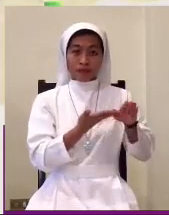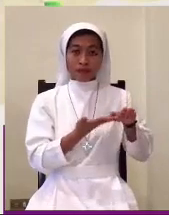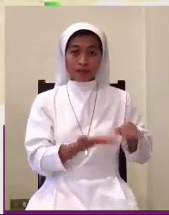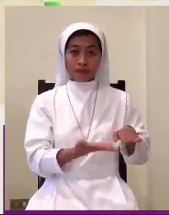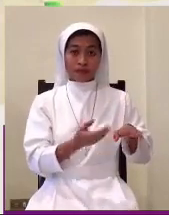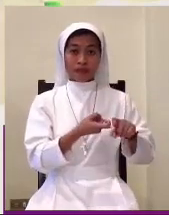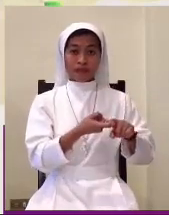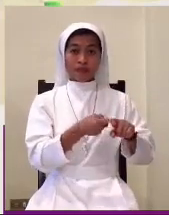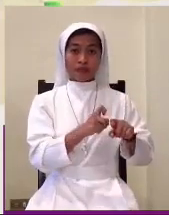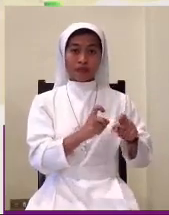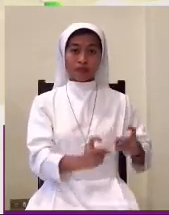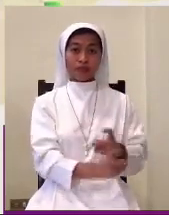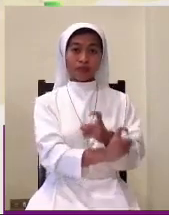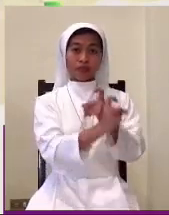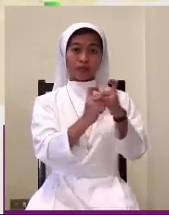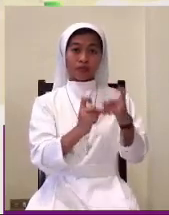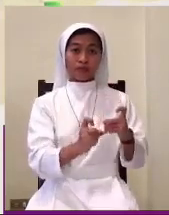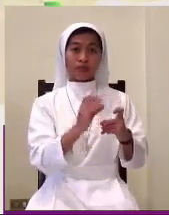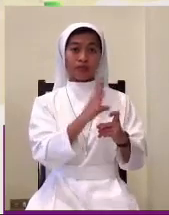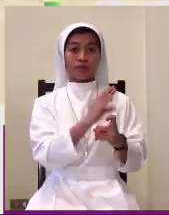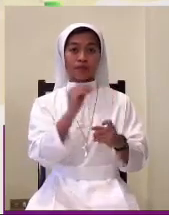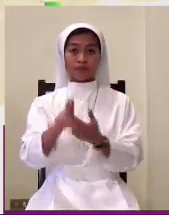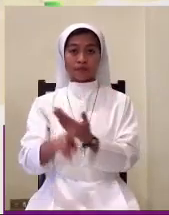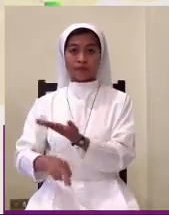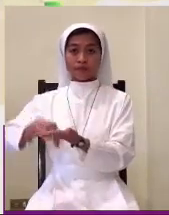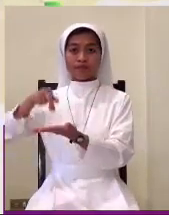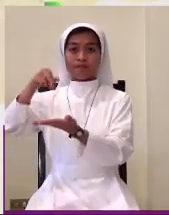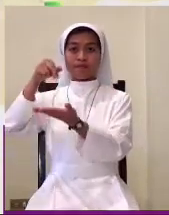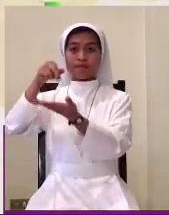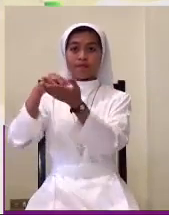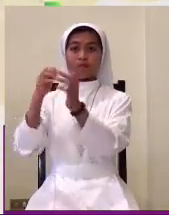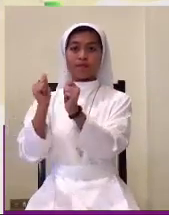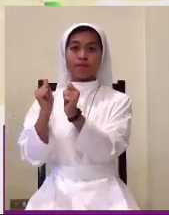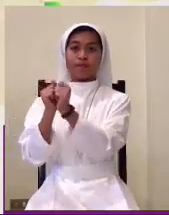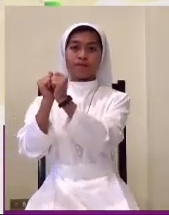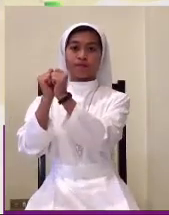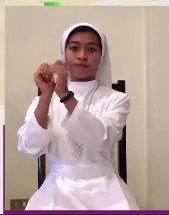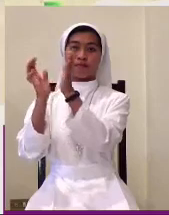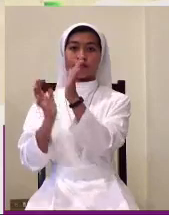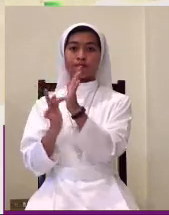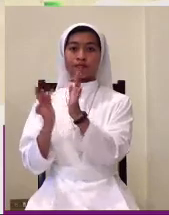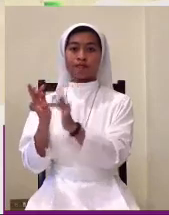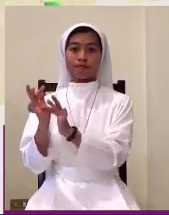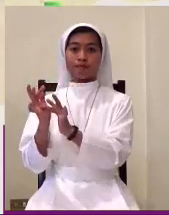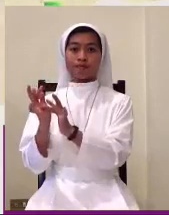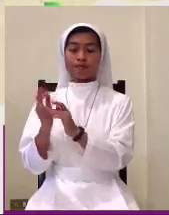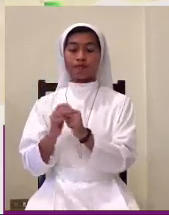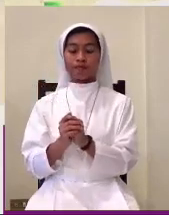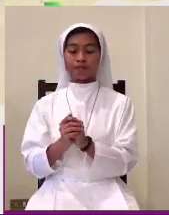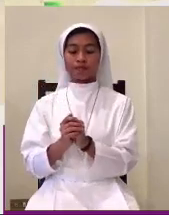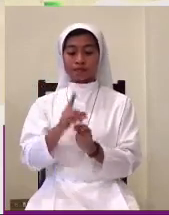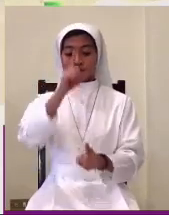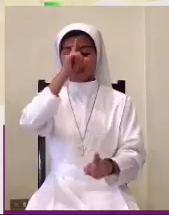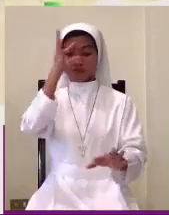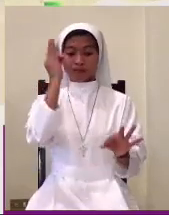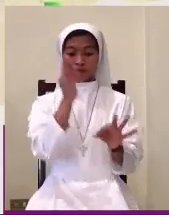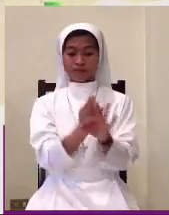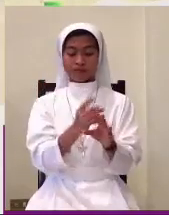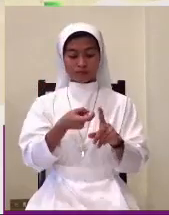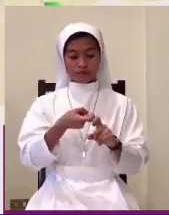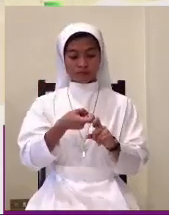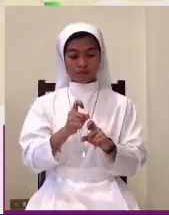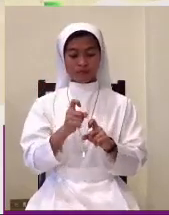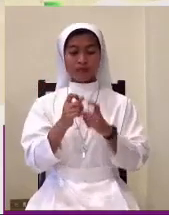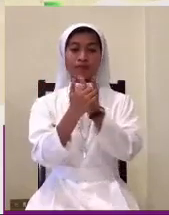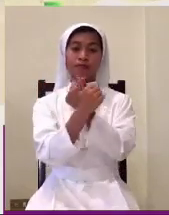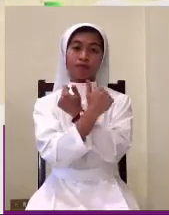key. But more than faith, because faith springs from love. God